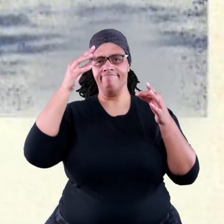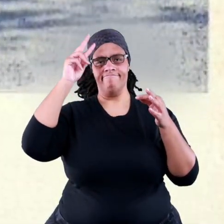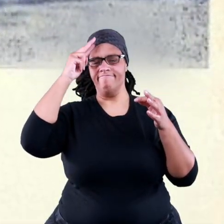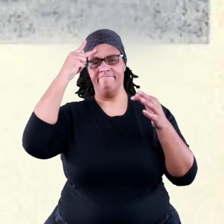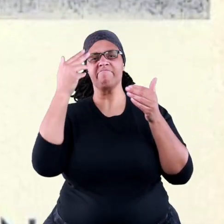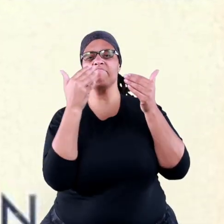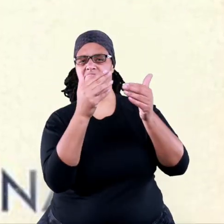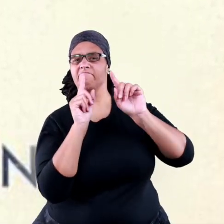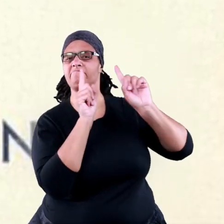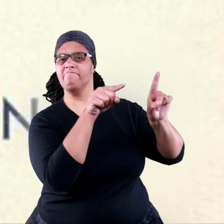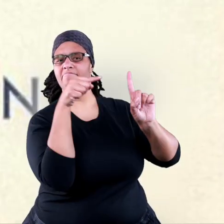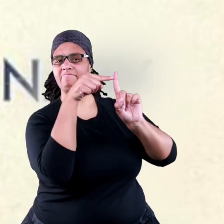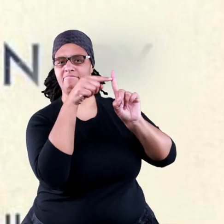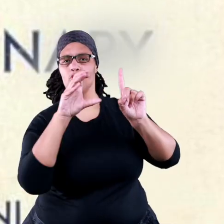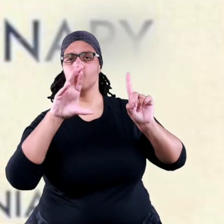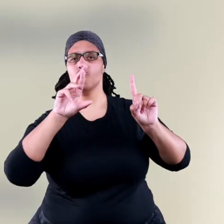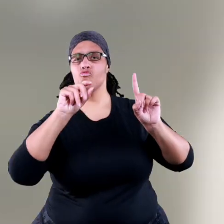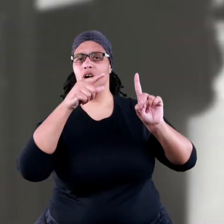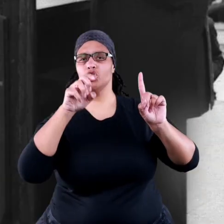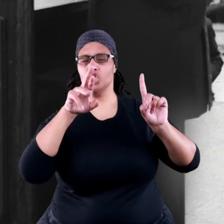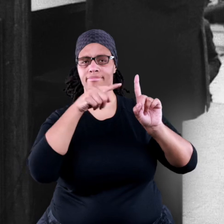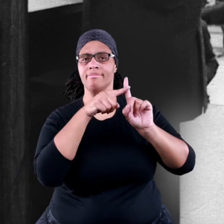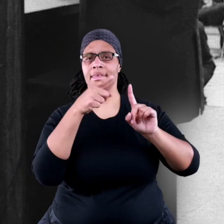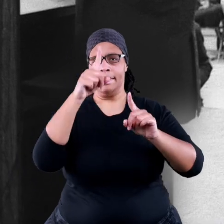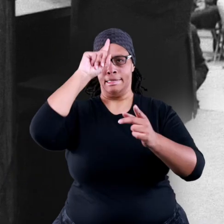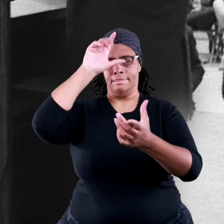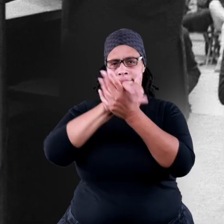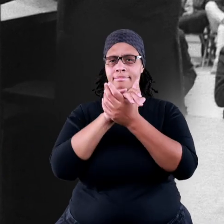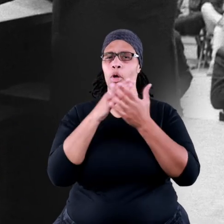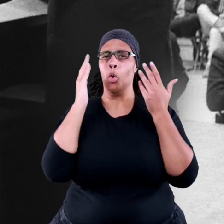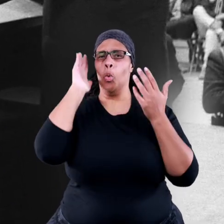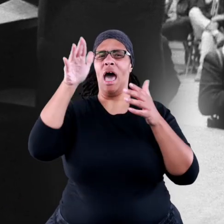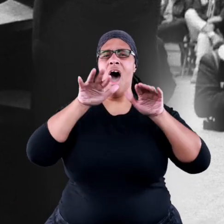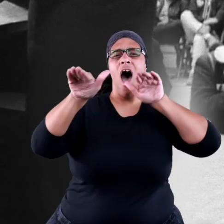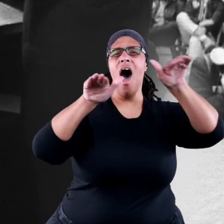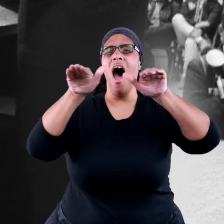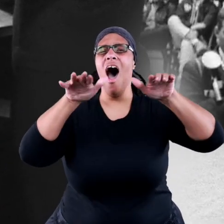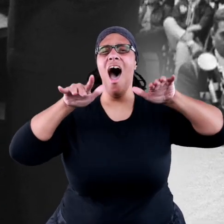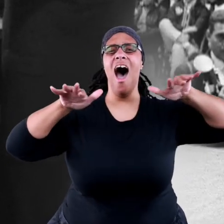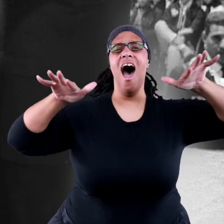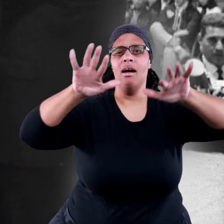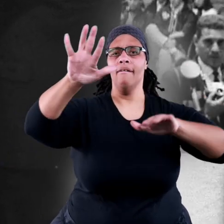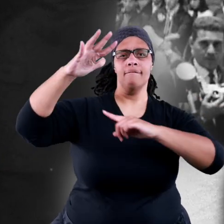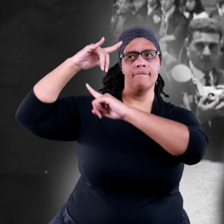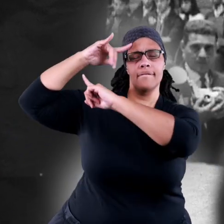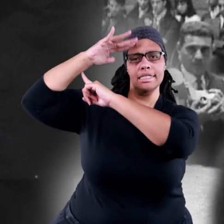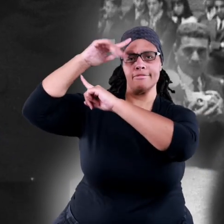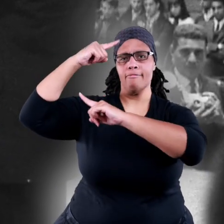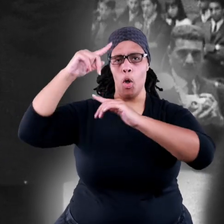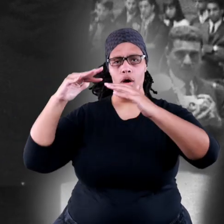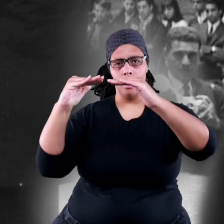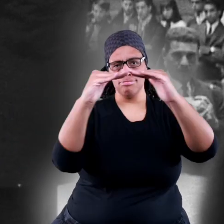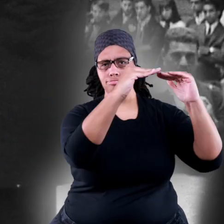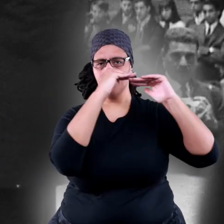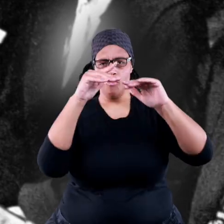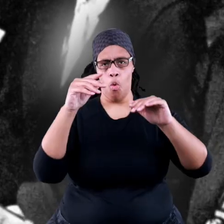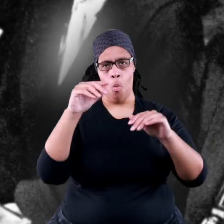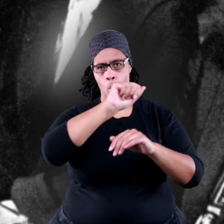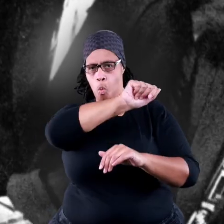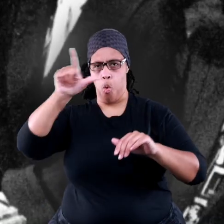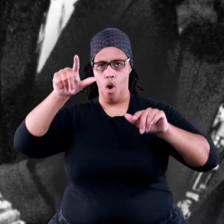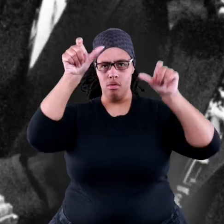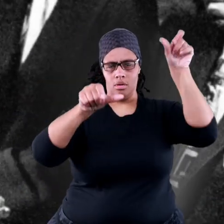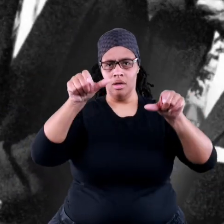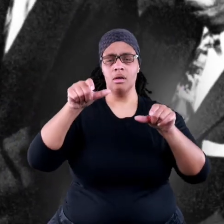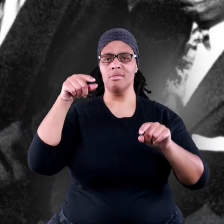and decided to enter the ministry anyway. His belief was that he could reach more people and spread his philosophy of equality